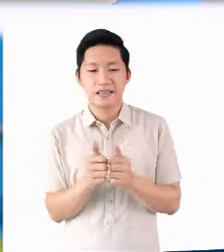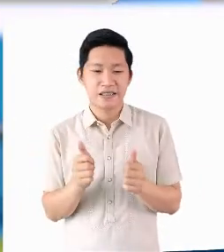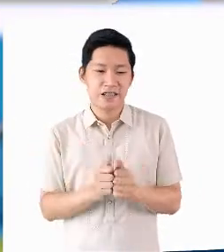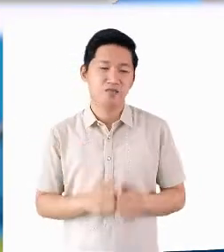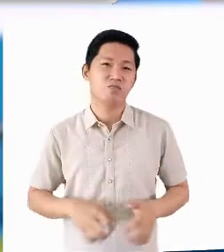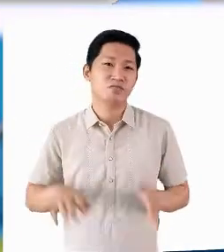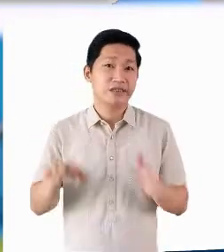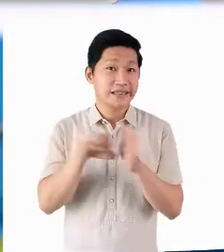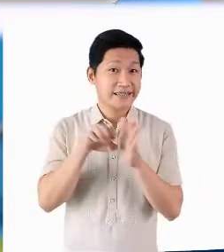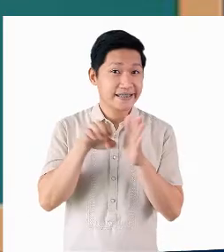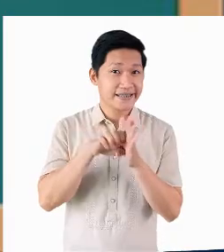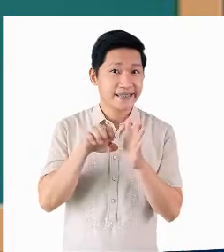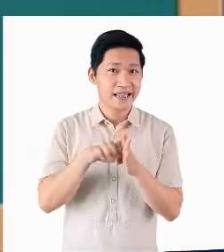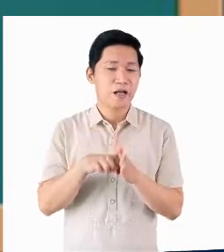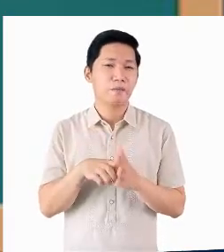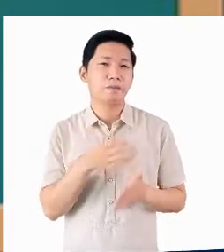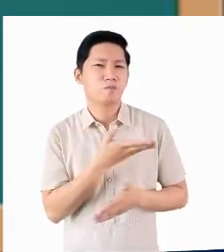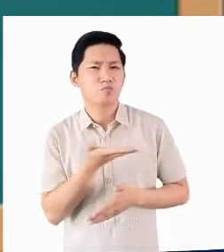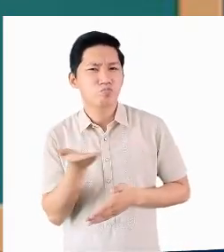Examples are